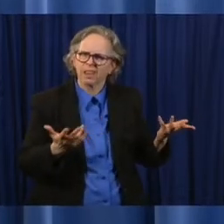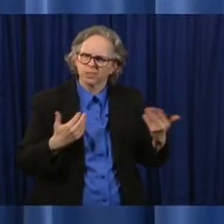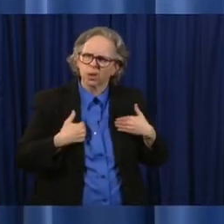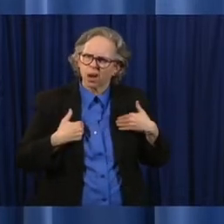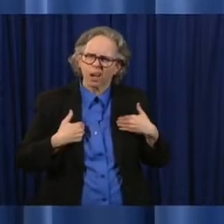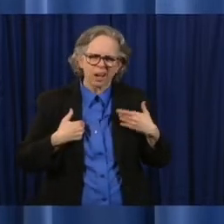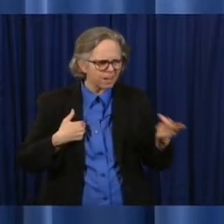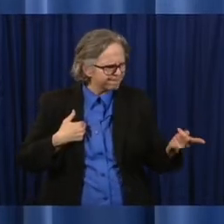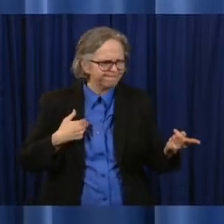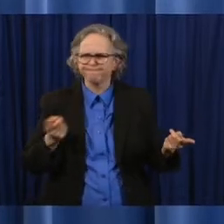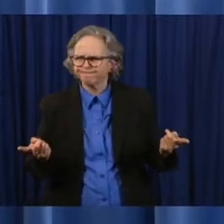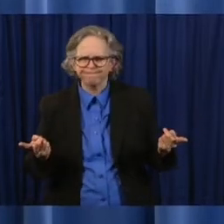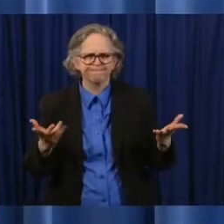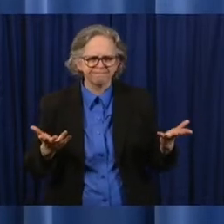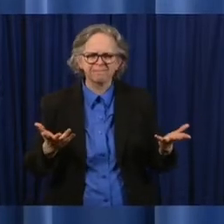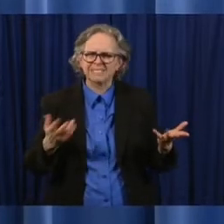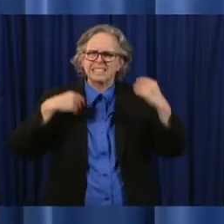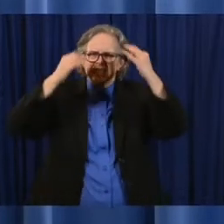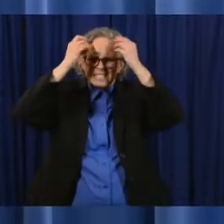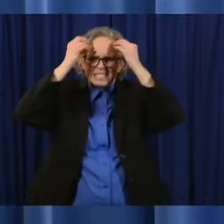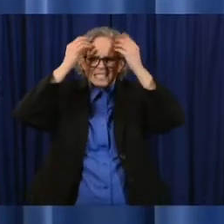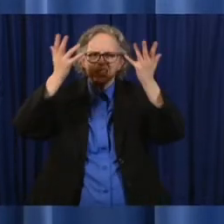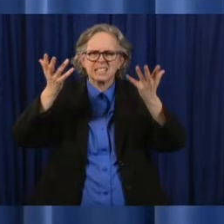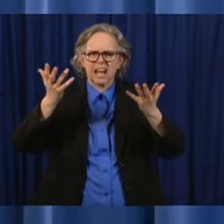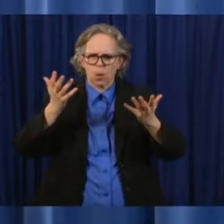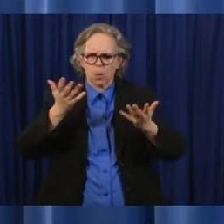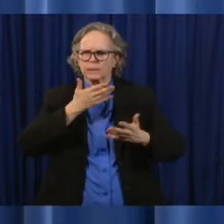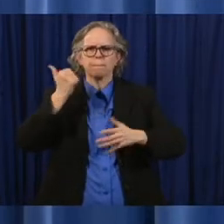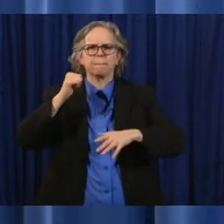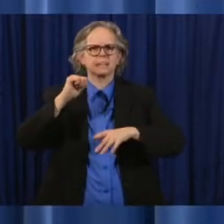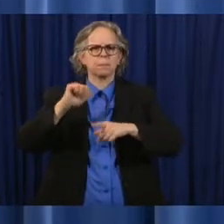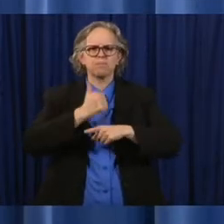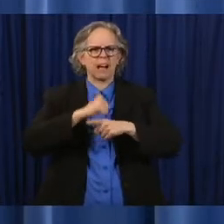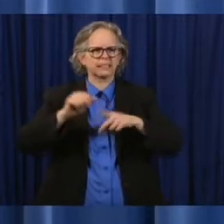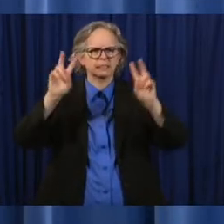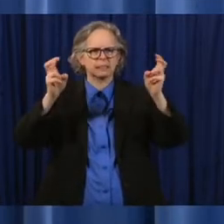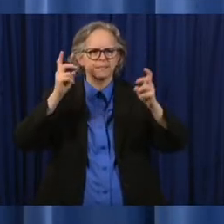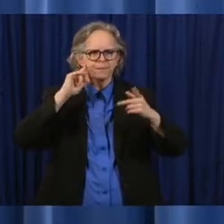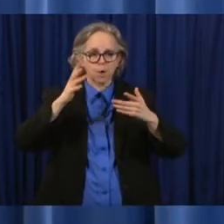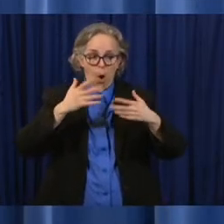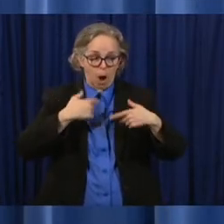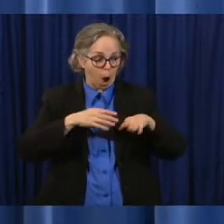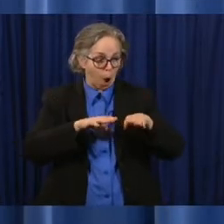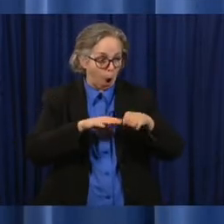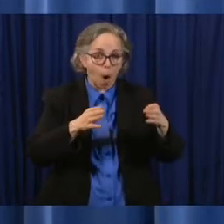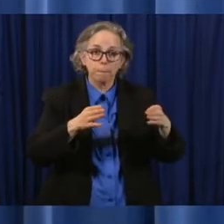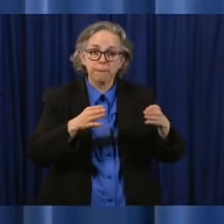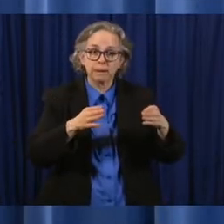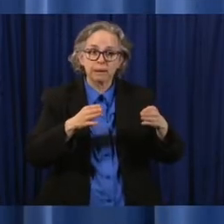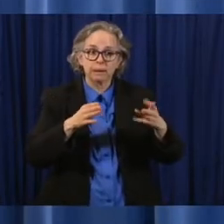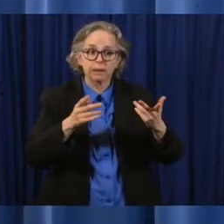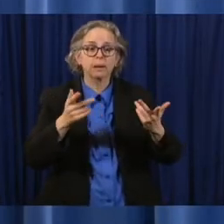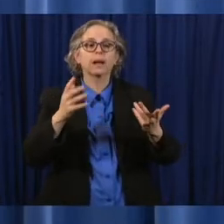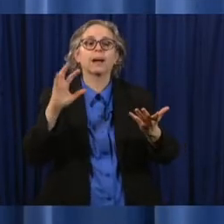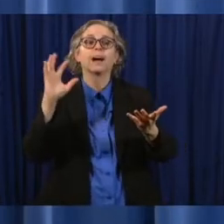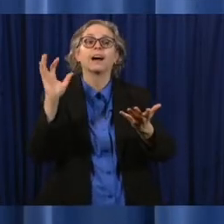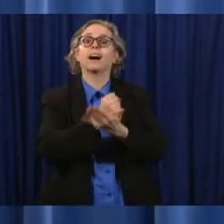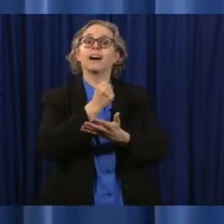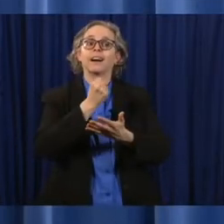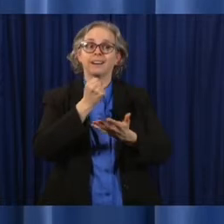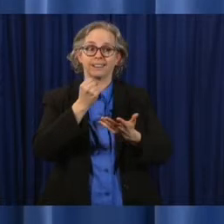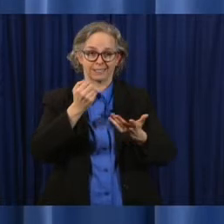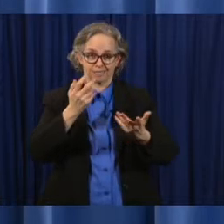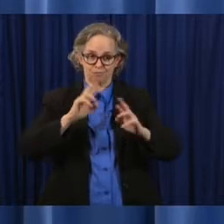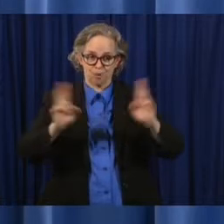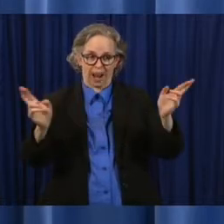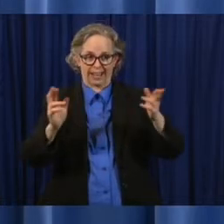up with the best practices that when we start back, that we can do it in a safe way.